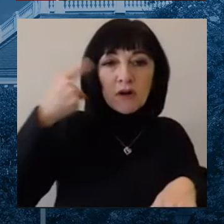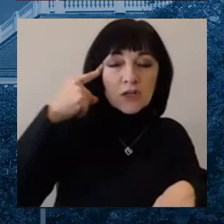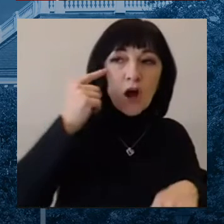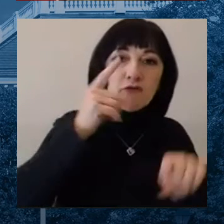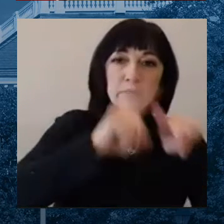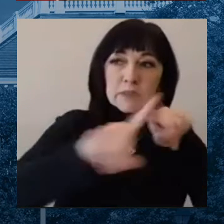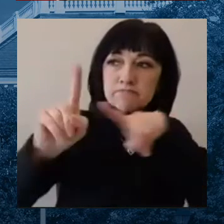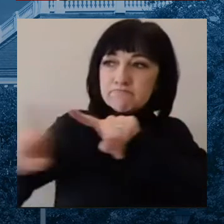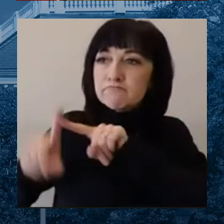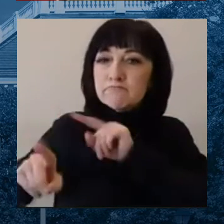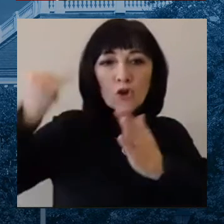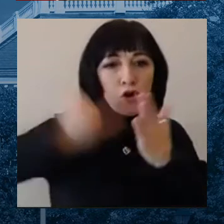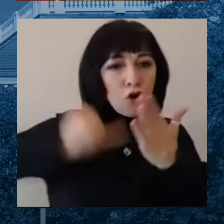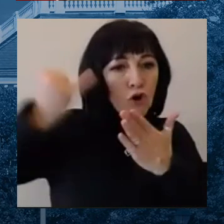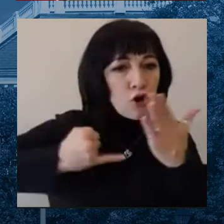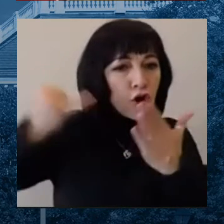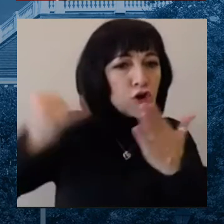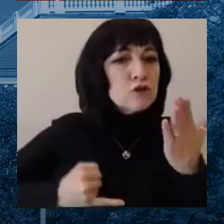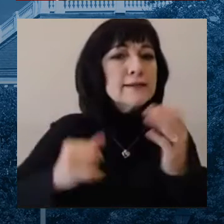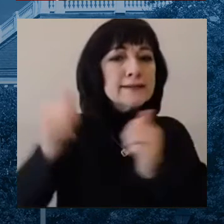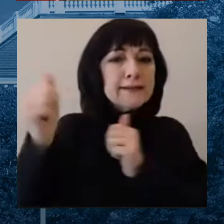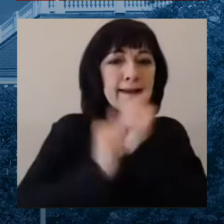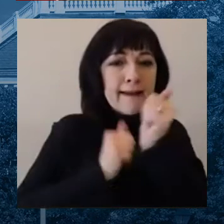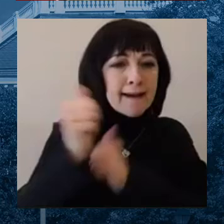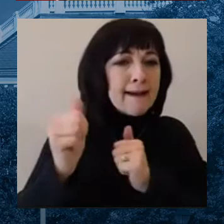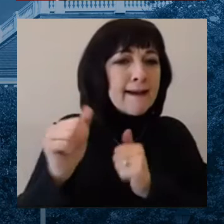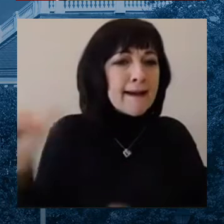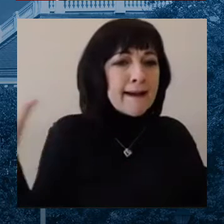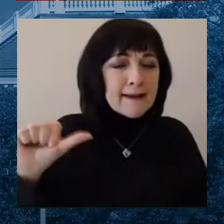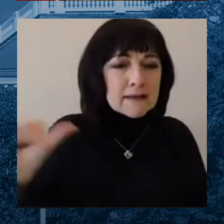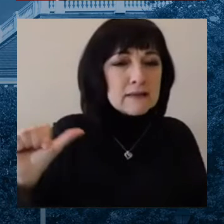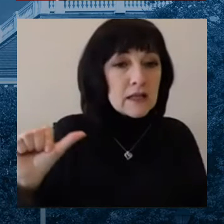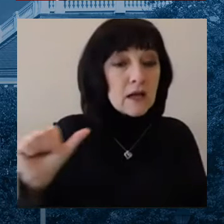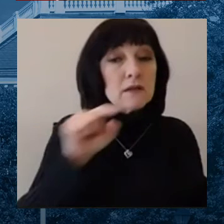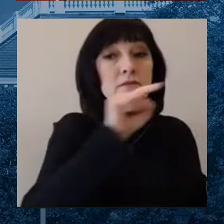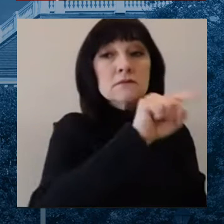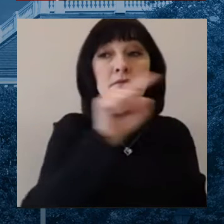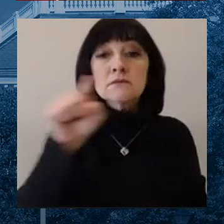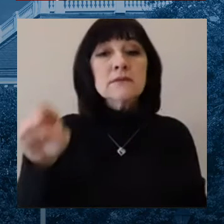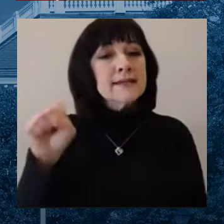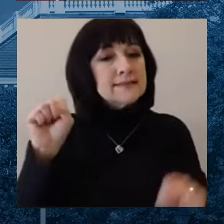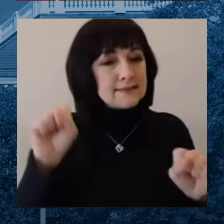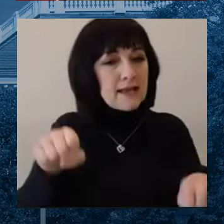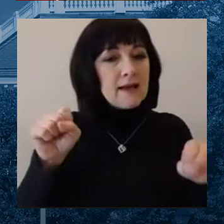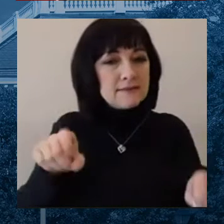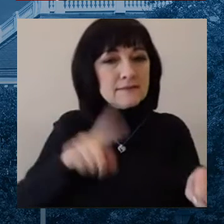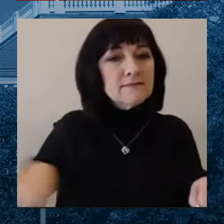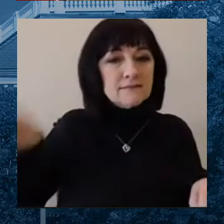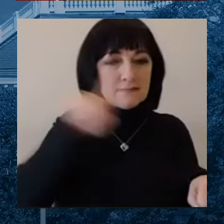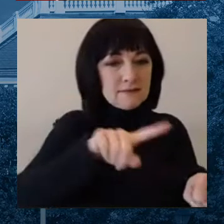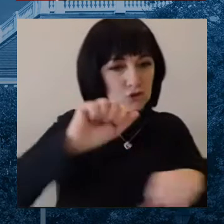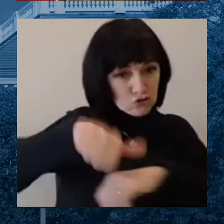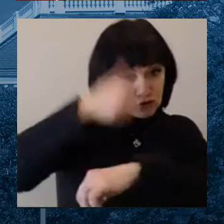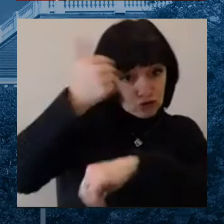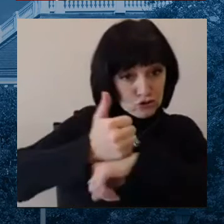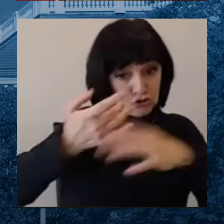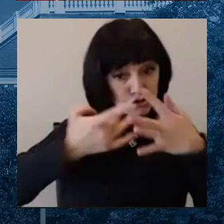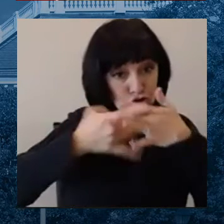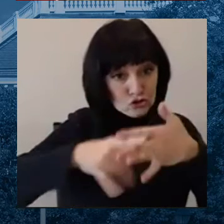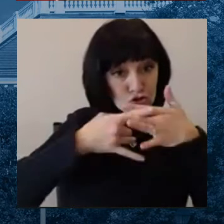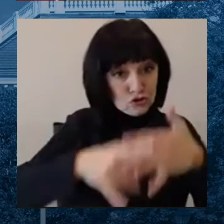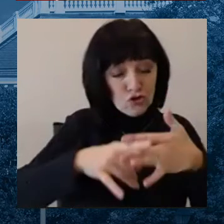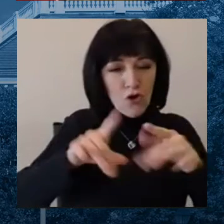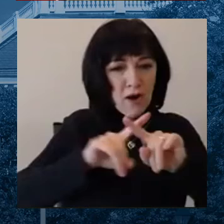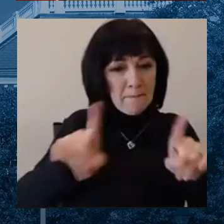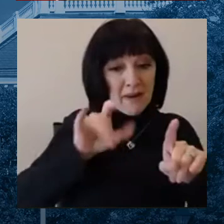in art, those in athletics, what they have done is created a fire of fuel for our future. For